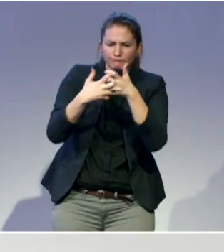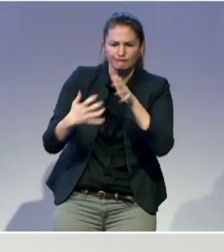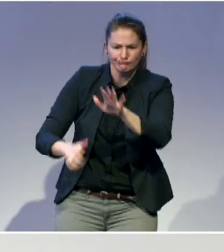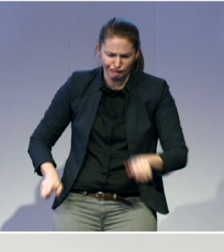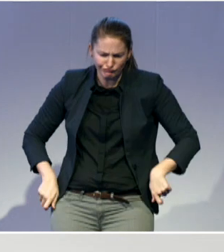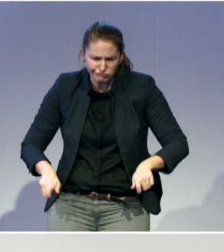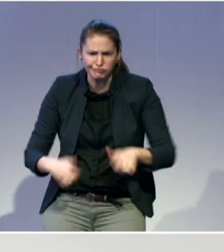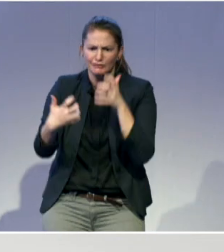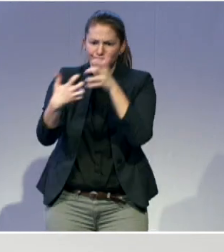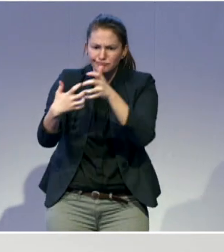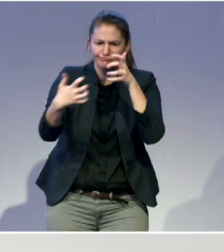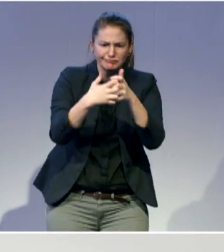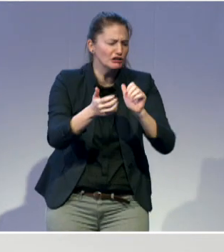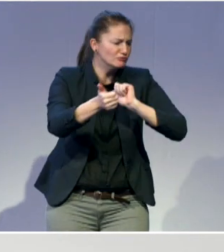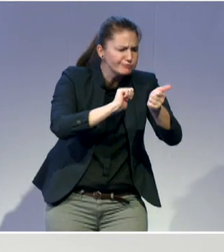projects.